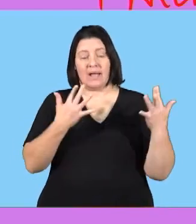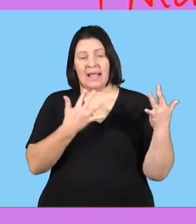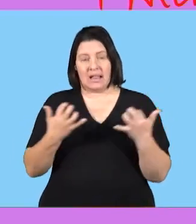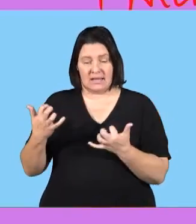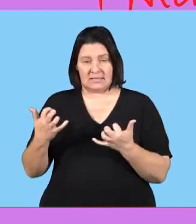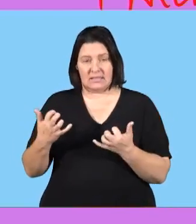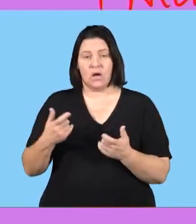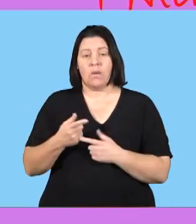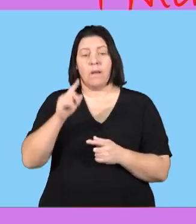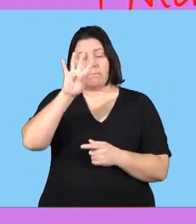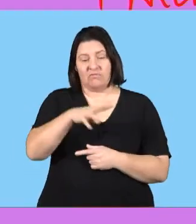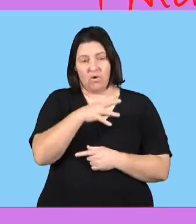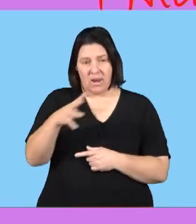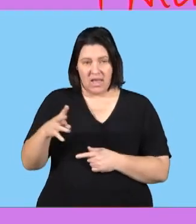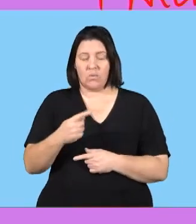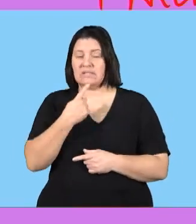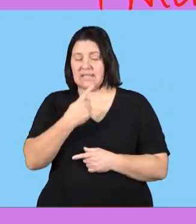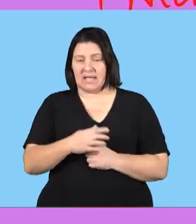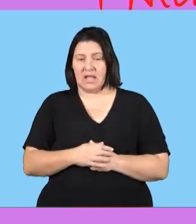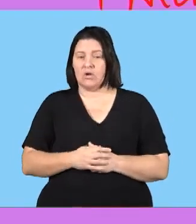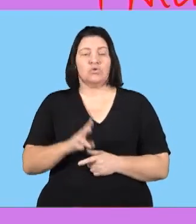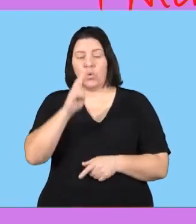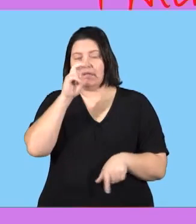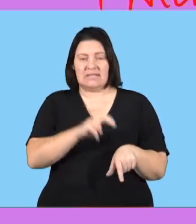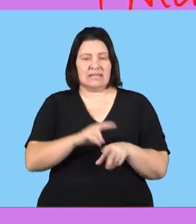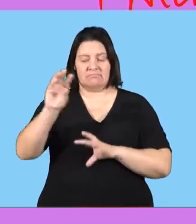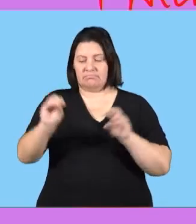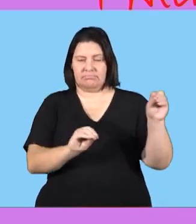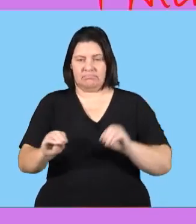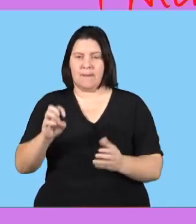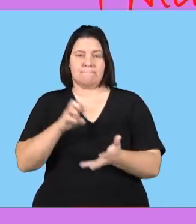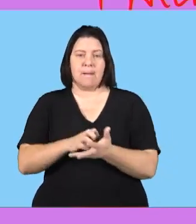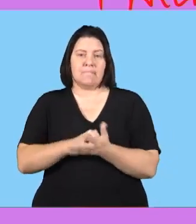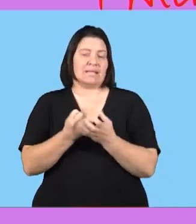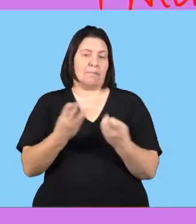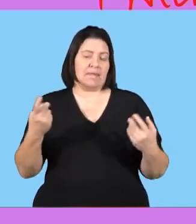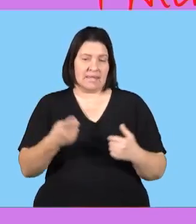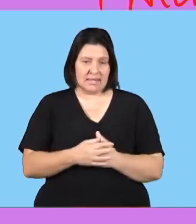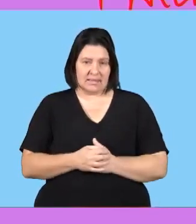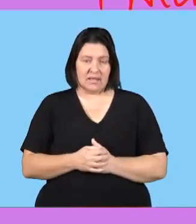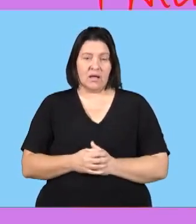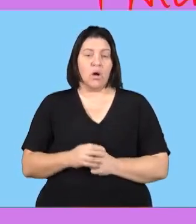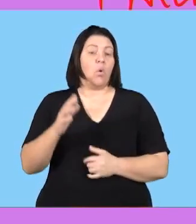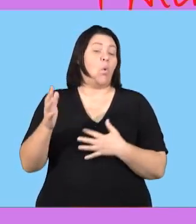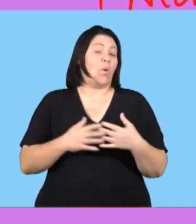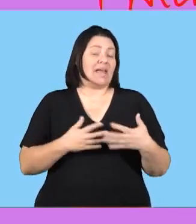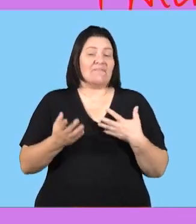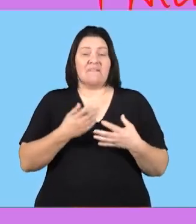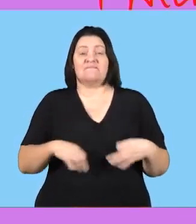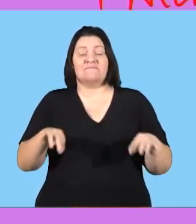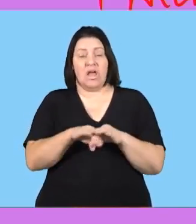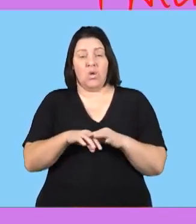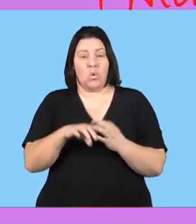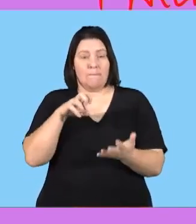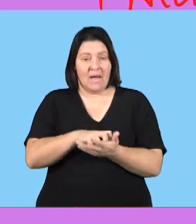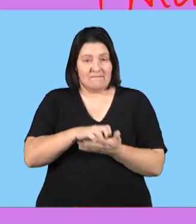we calculate, when we write the formula, actually, you don't have to substitute the number of muffins, so that whatever value